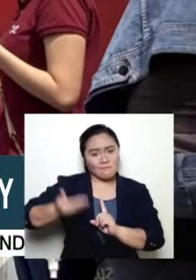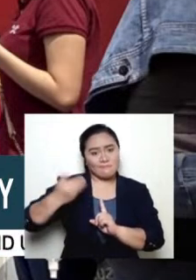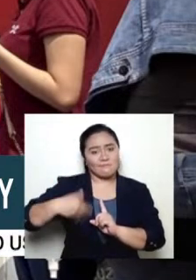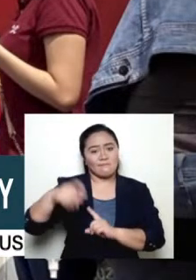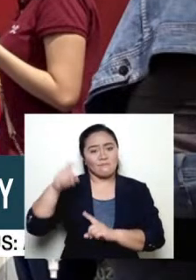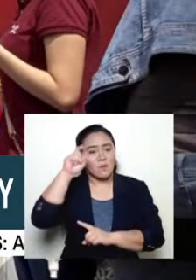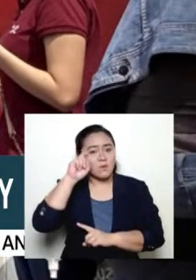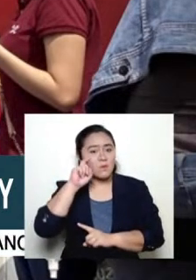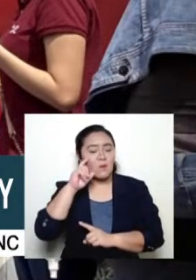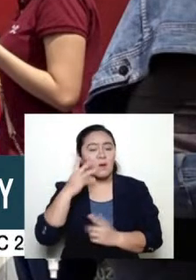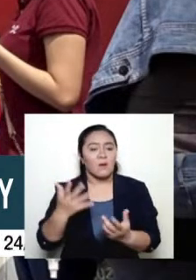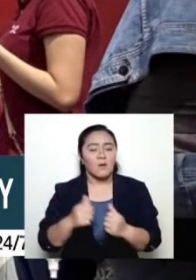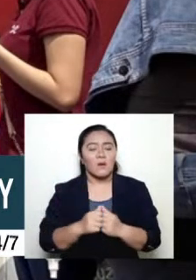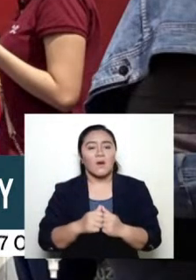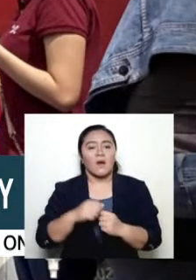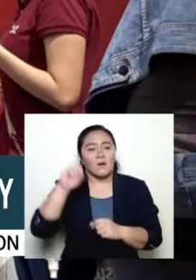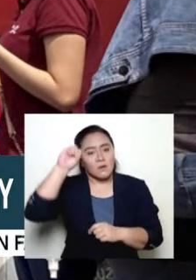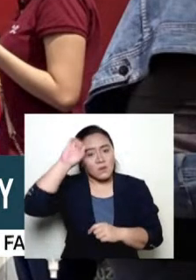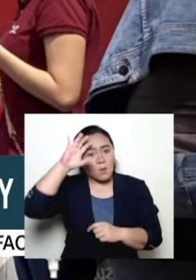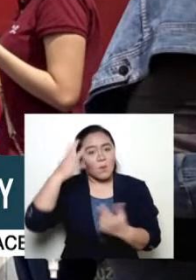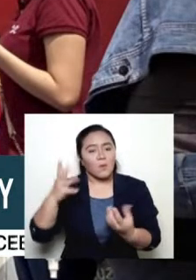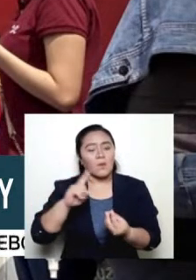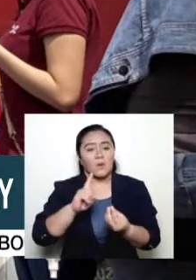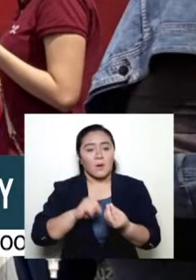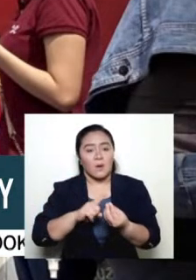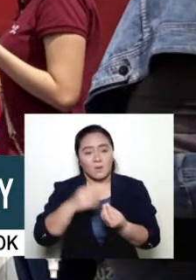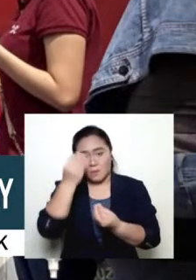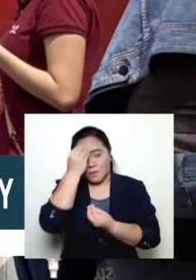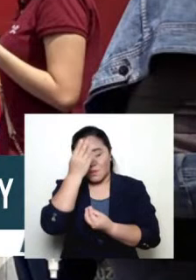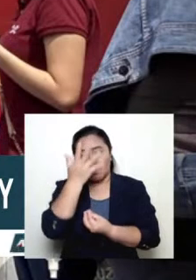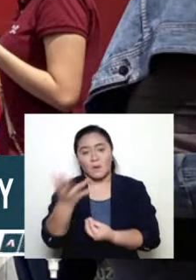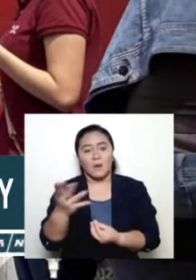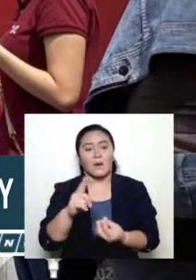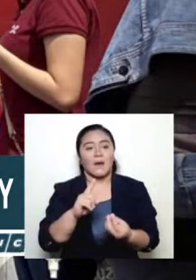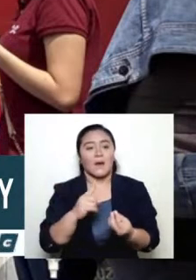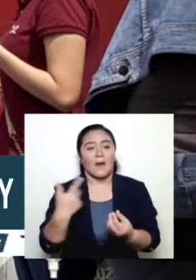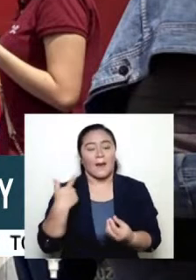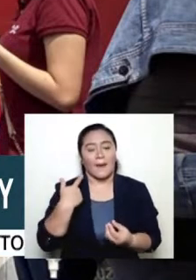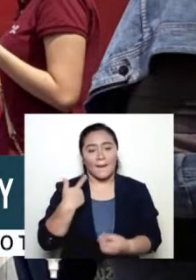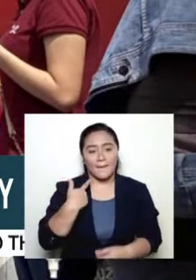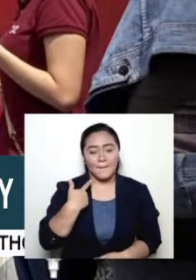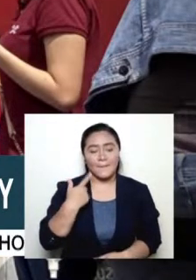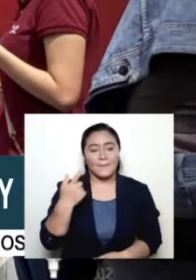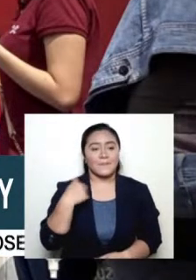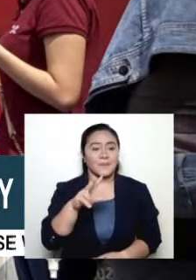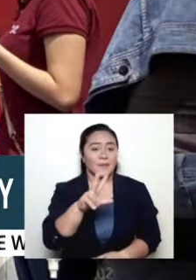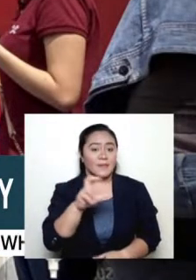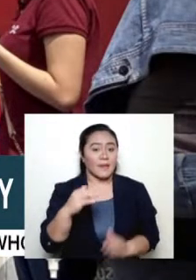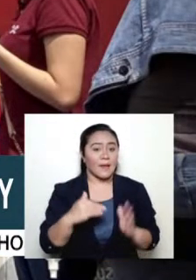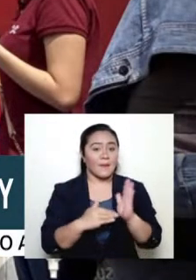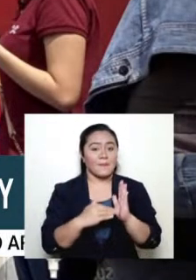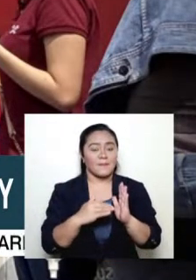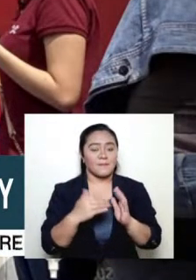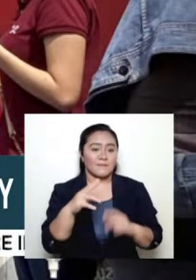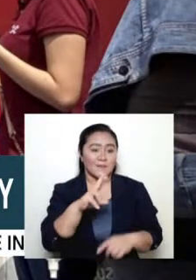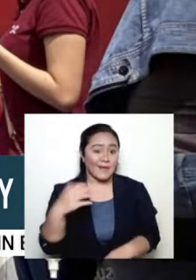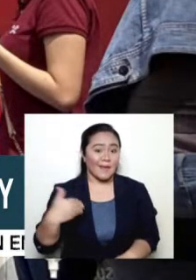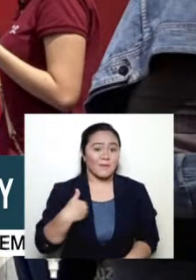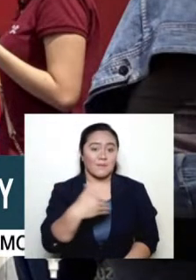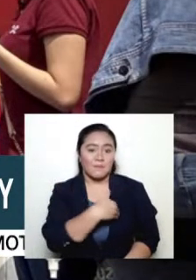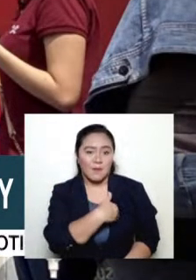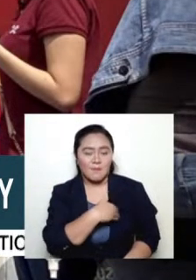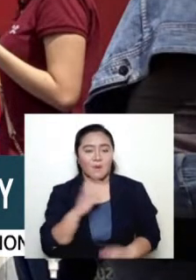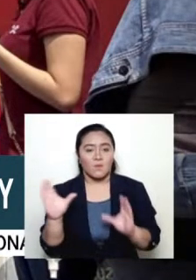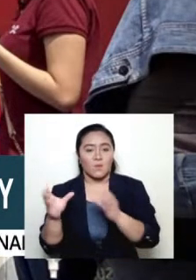senatorial candidates Luke Espiritu and David DeAngelo also attended the protest action with some 300 members of Oriang, Partido Lakas ng Masa, San Lakas